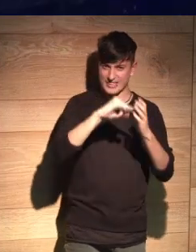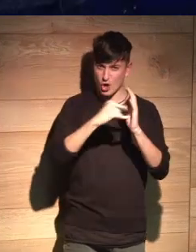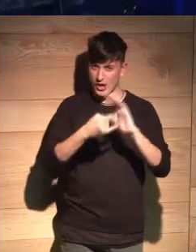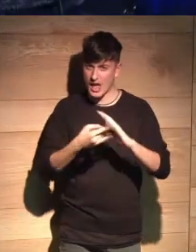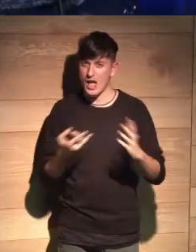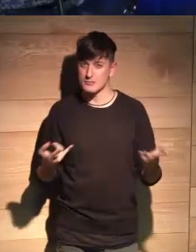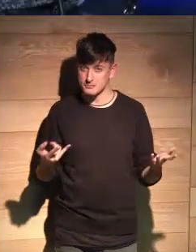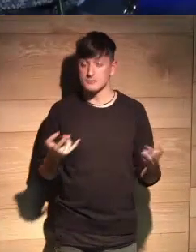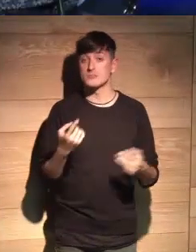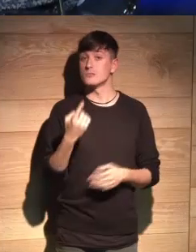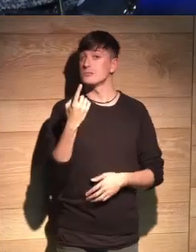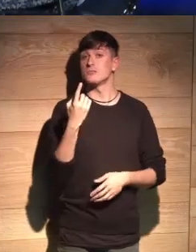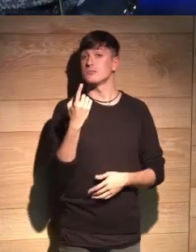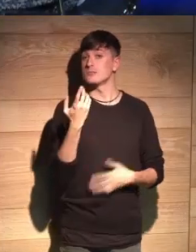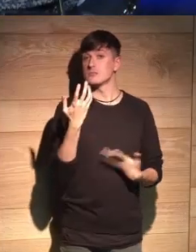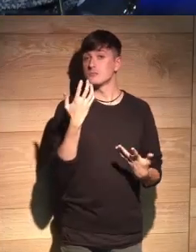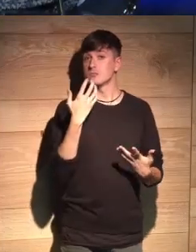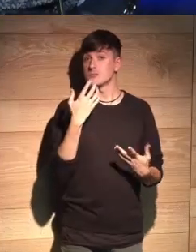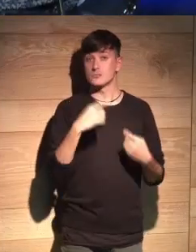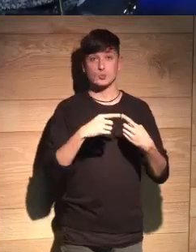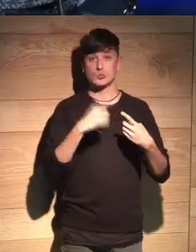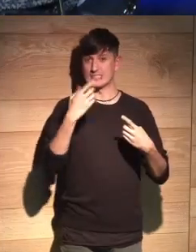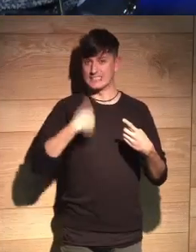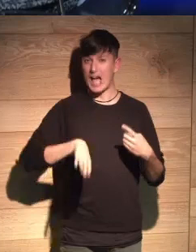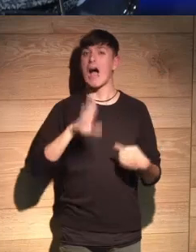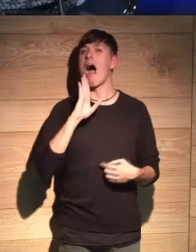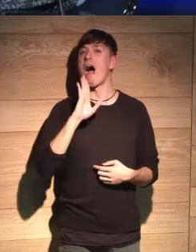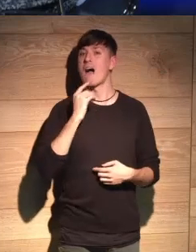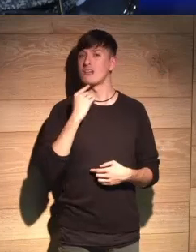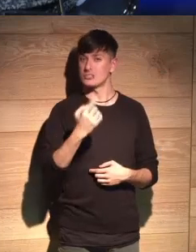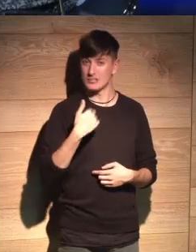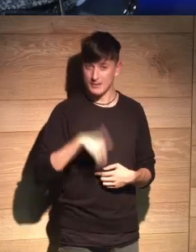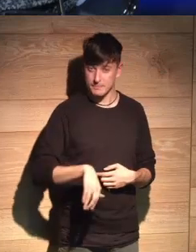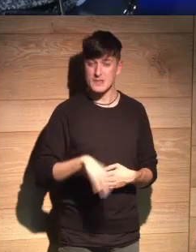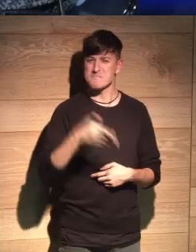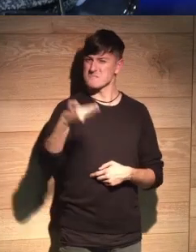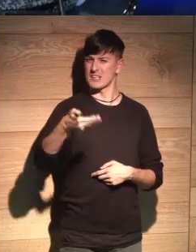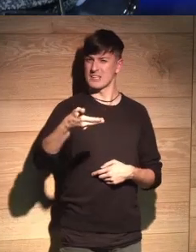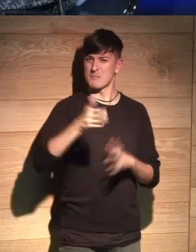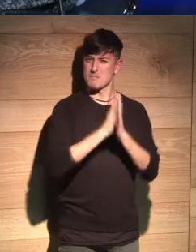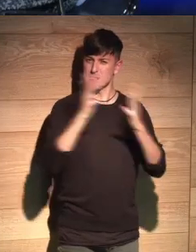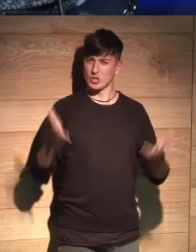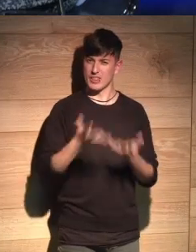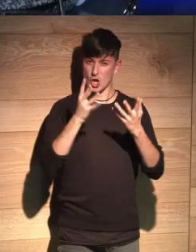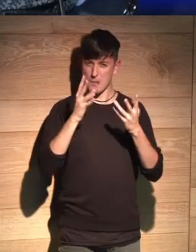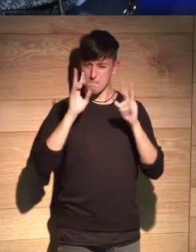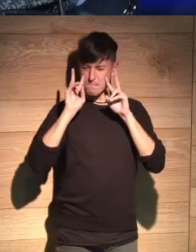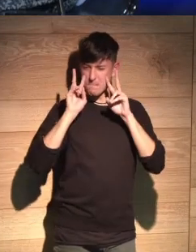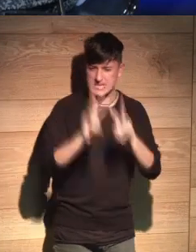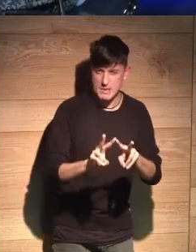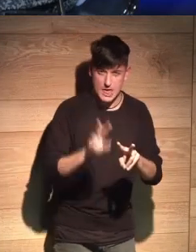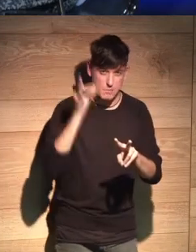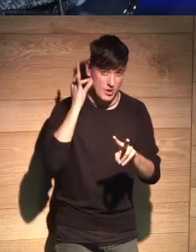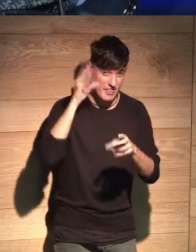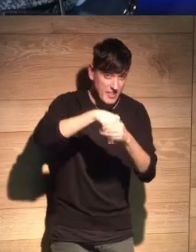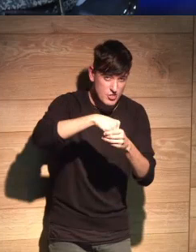science and technology. One of them has been mentioned before, the importance of enhancing